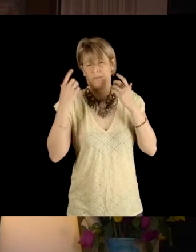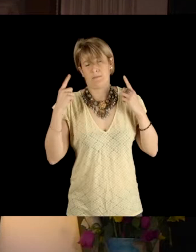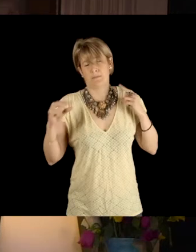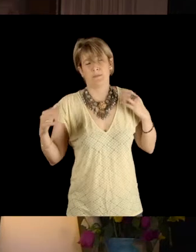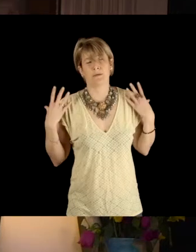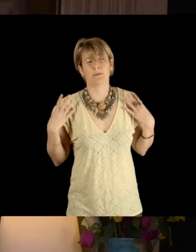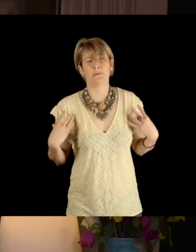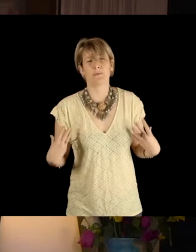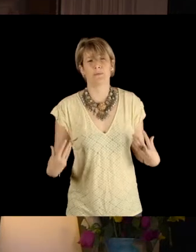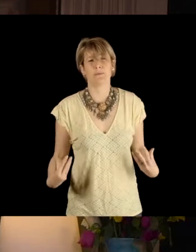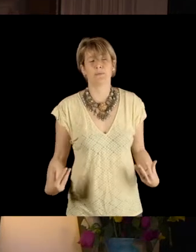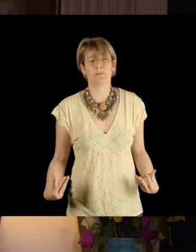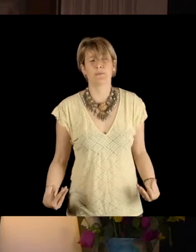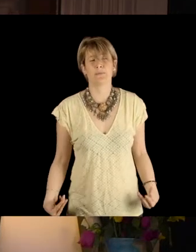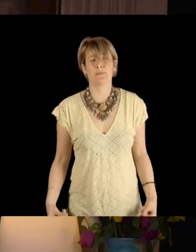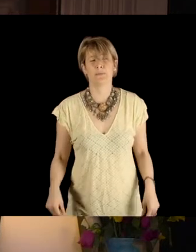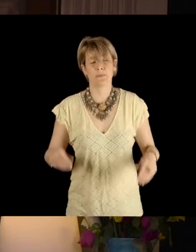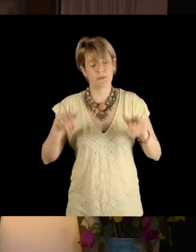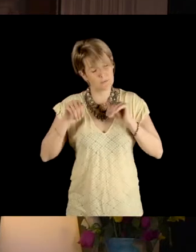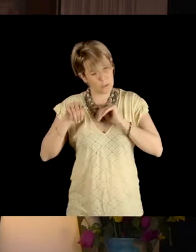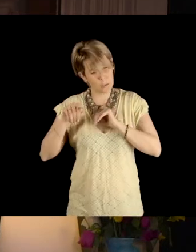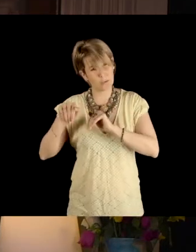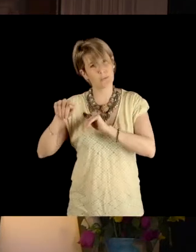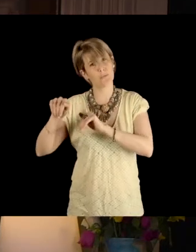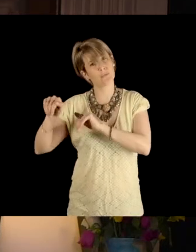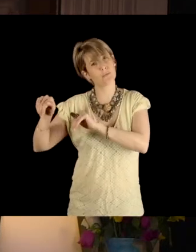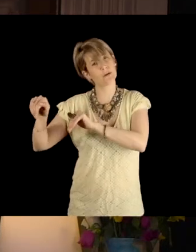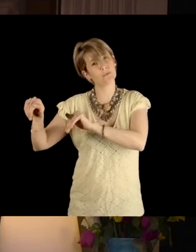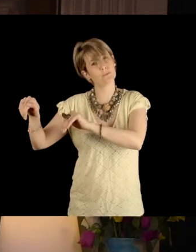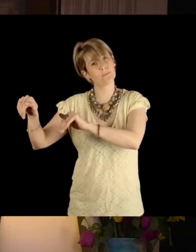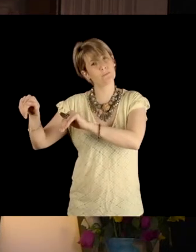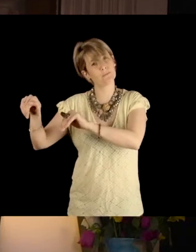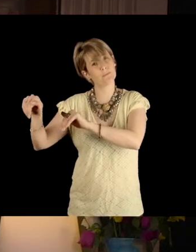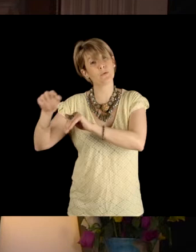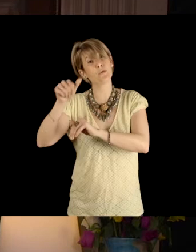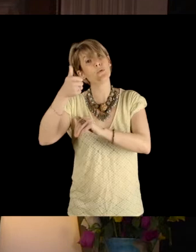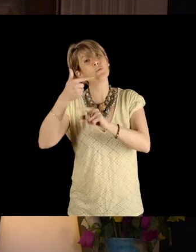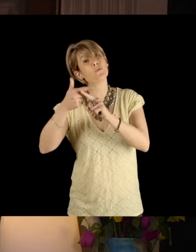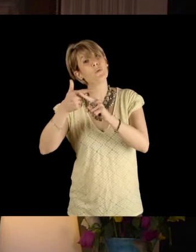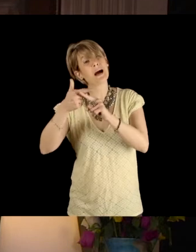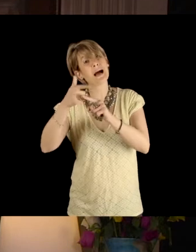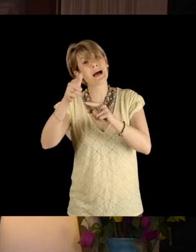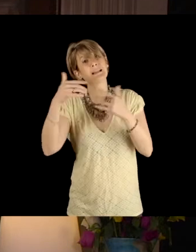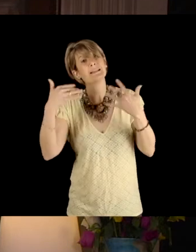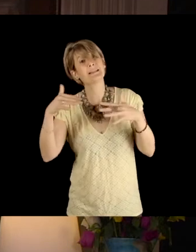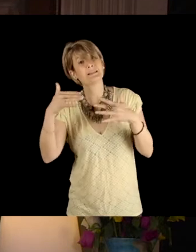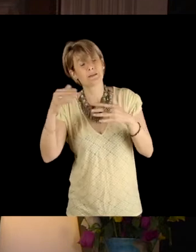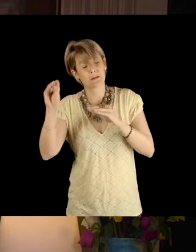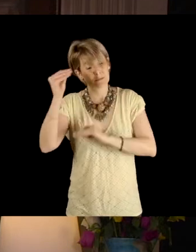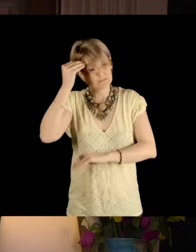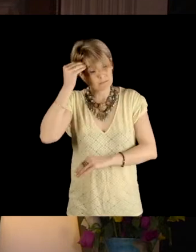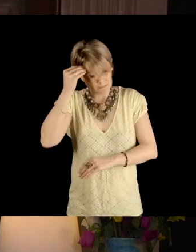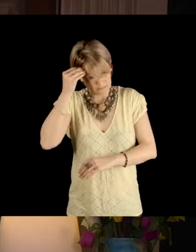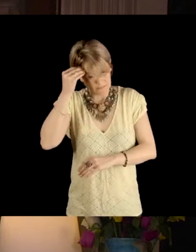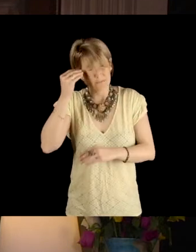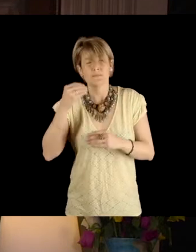At the end of this cleaning, generally we make a firm suggestion that yes, all the complexities and impurities are